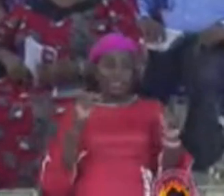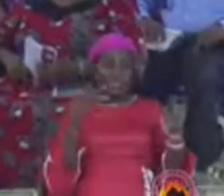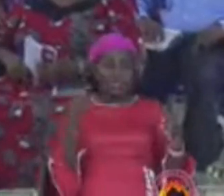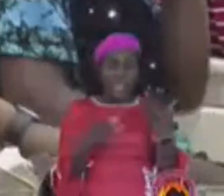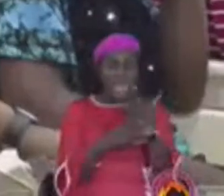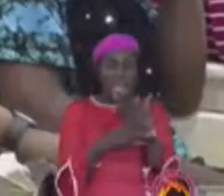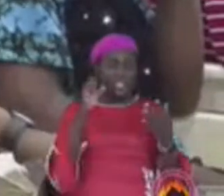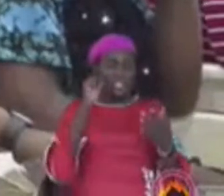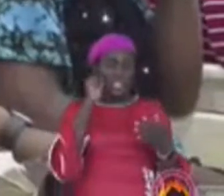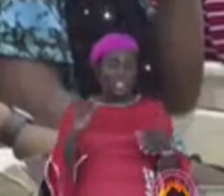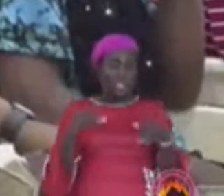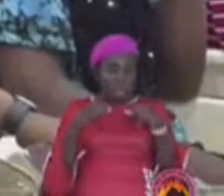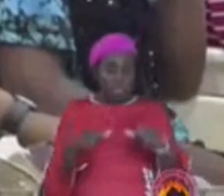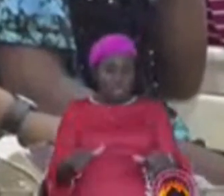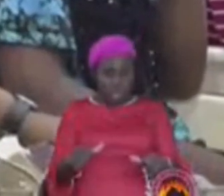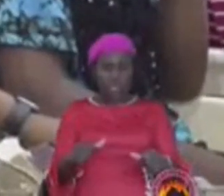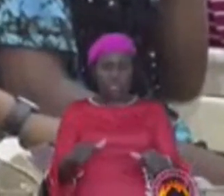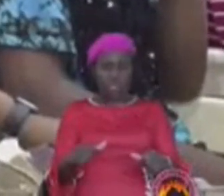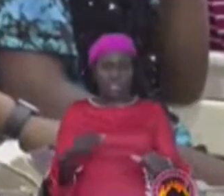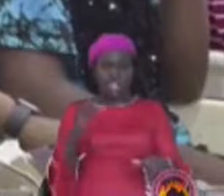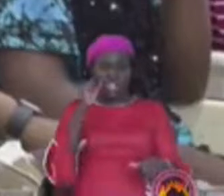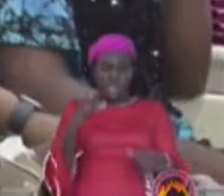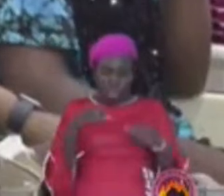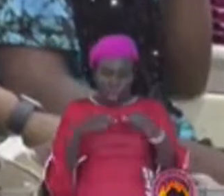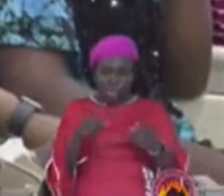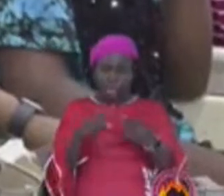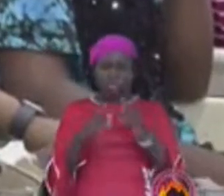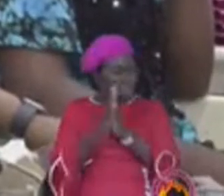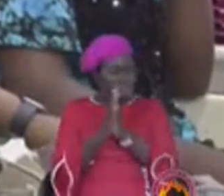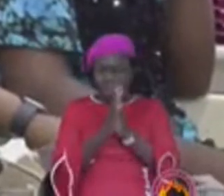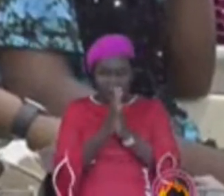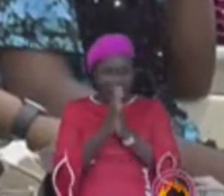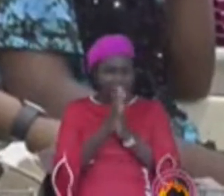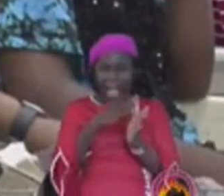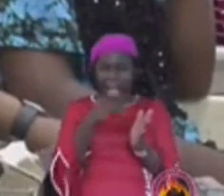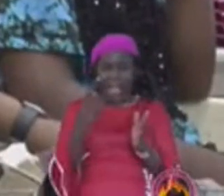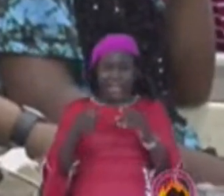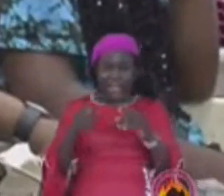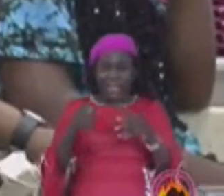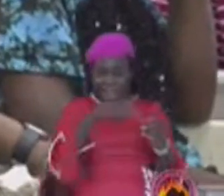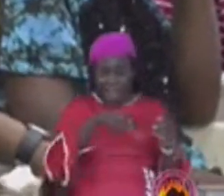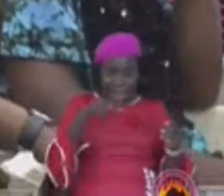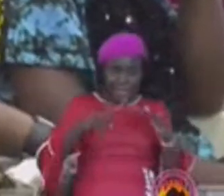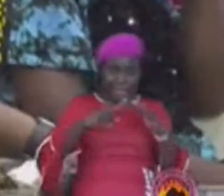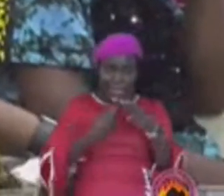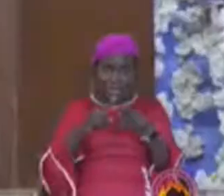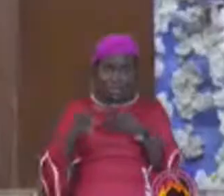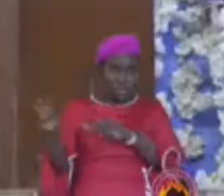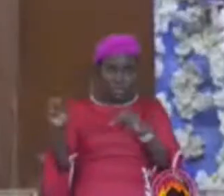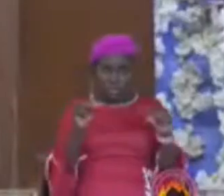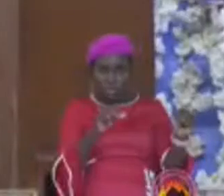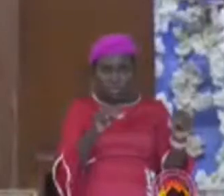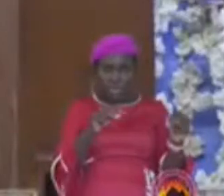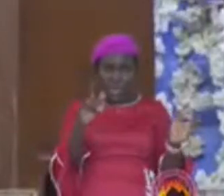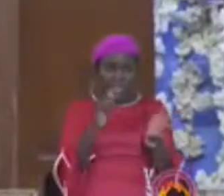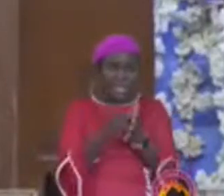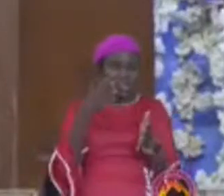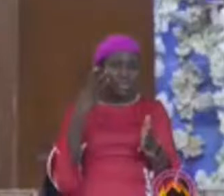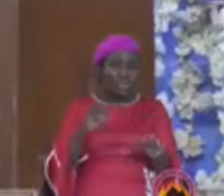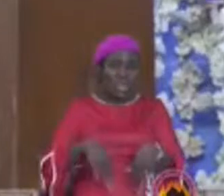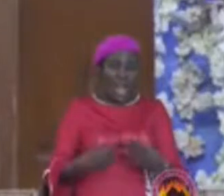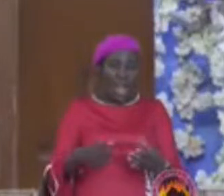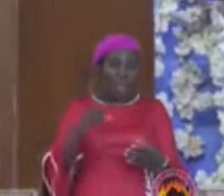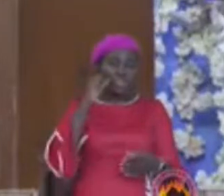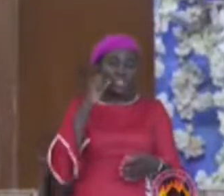continued, raising her voice loud now. Then the leg began to move. That's how she walked out of that